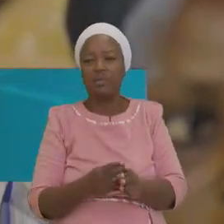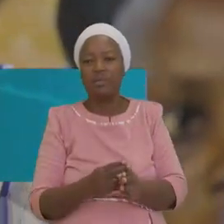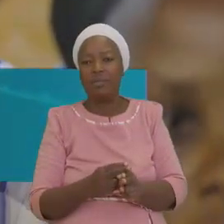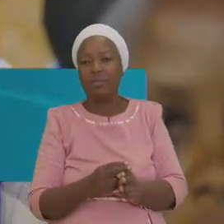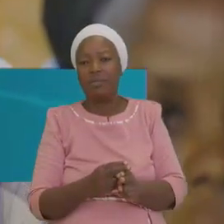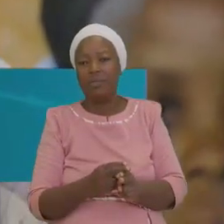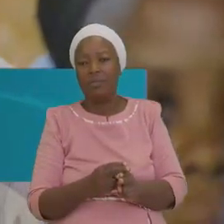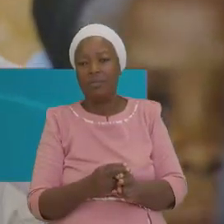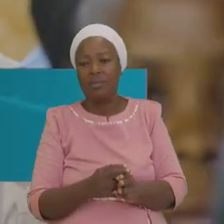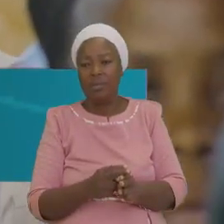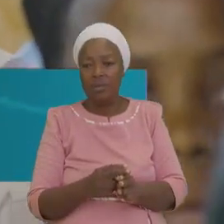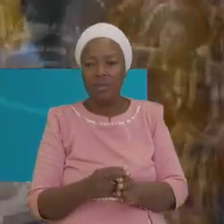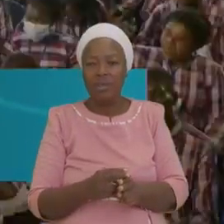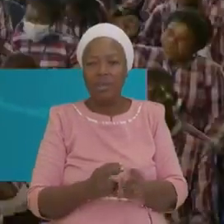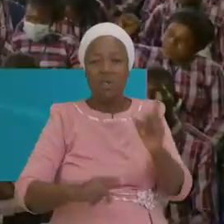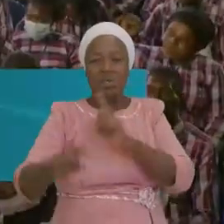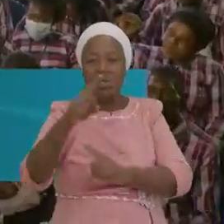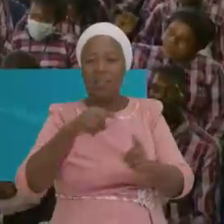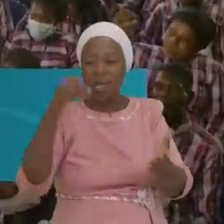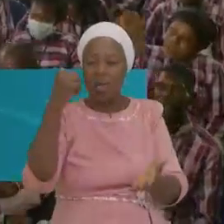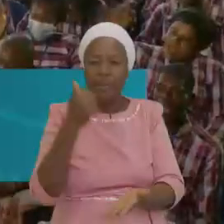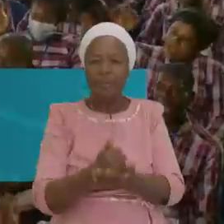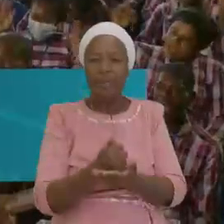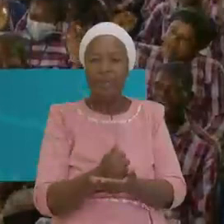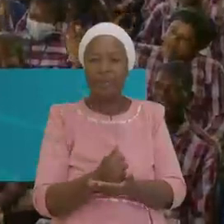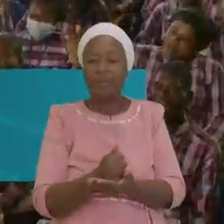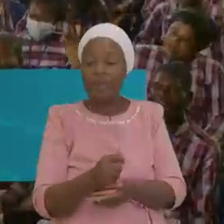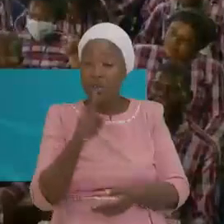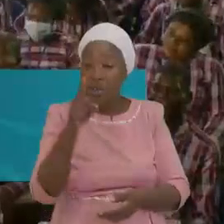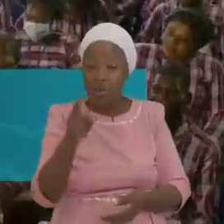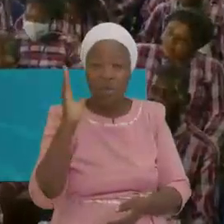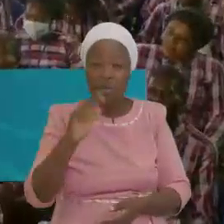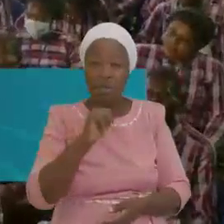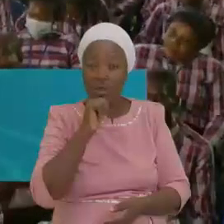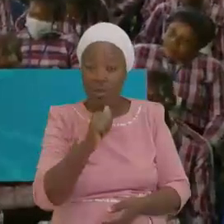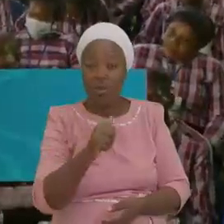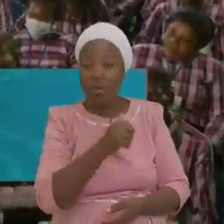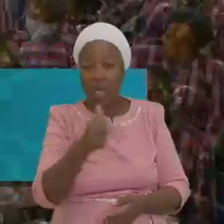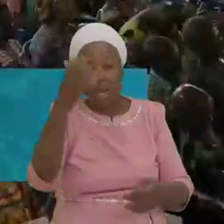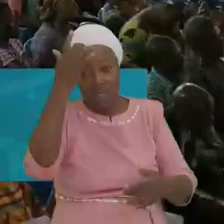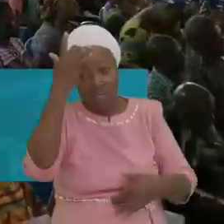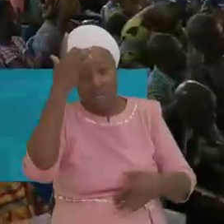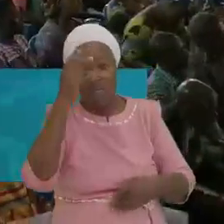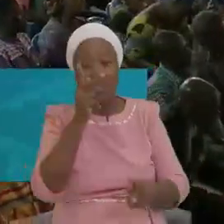I didn't hear your amen. You'll not be a sickness keeper.